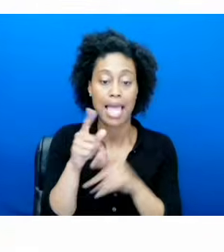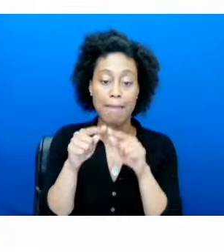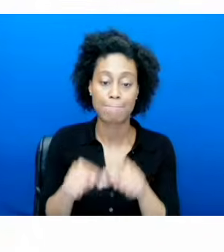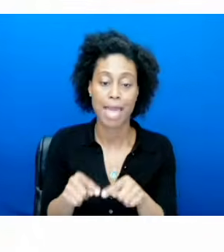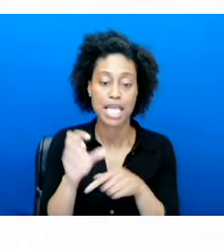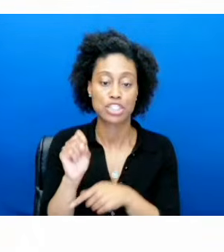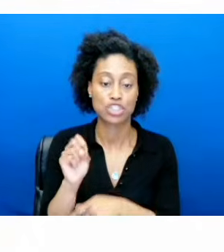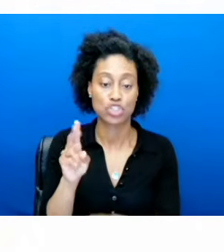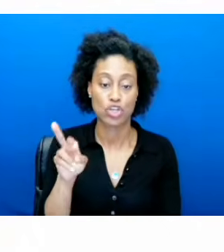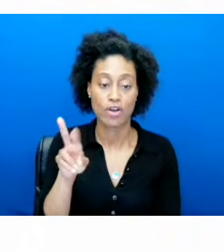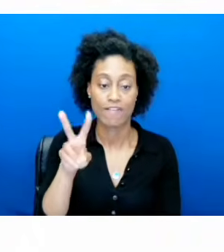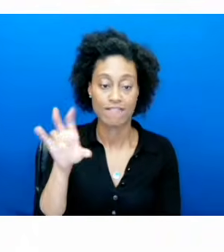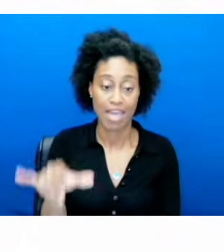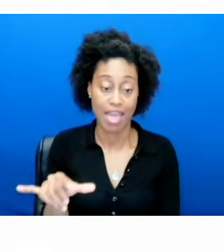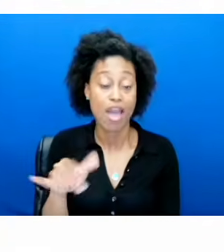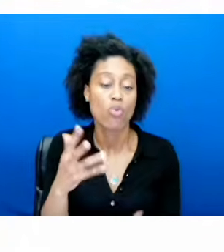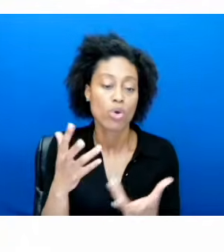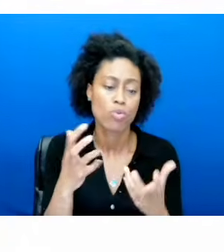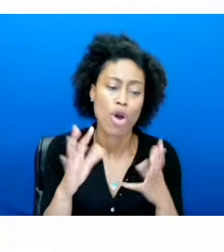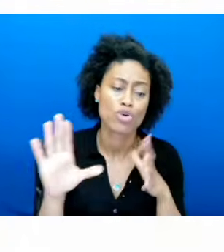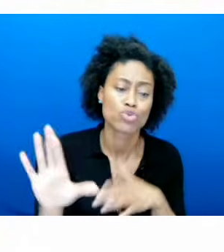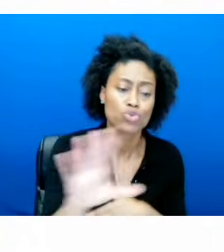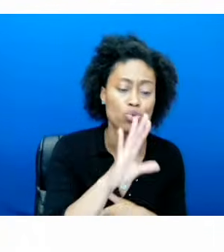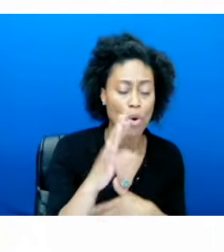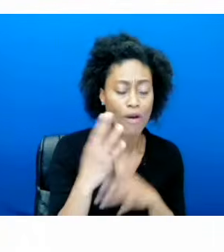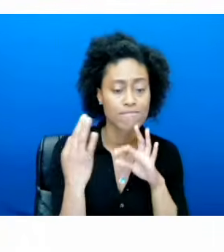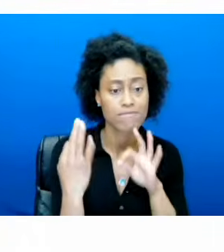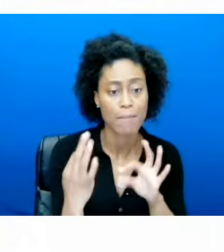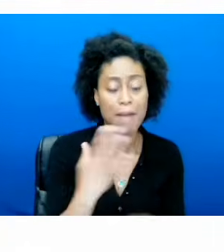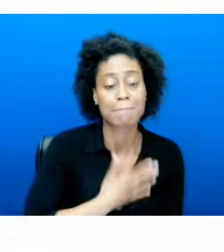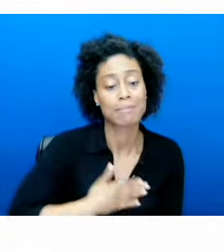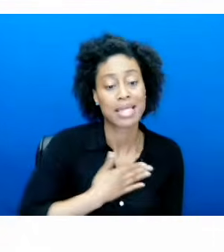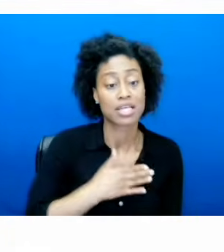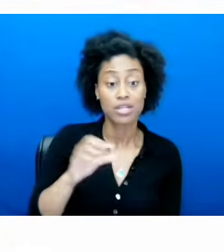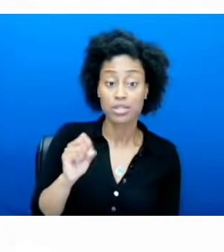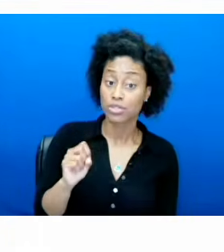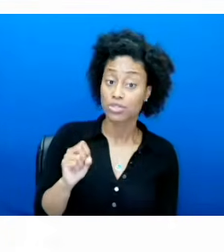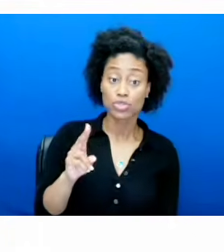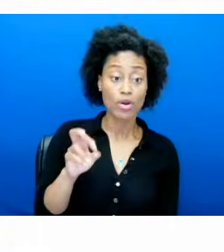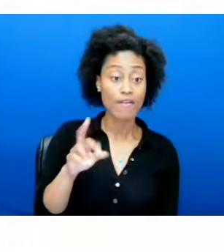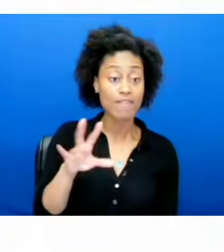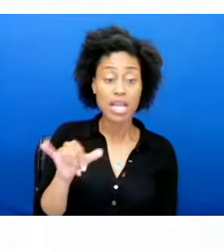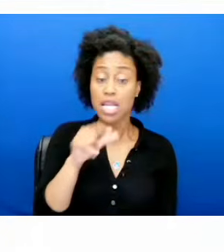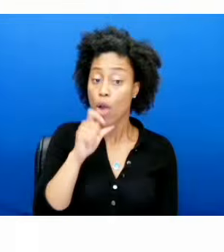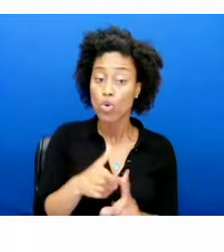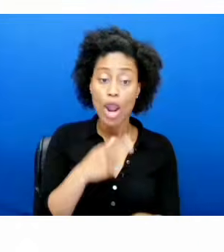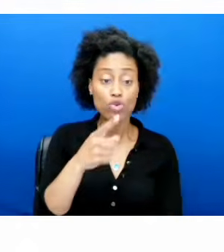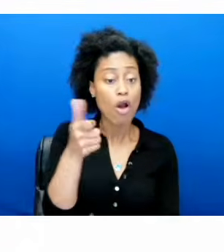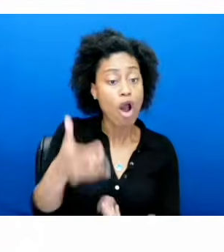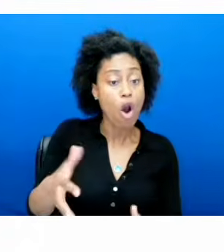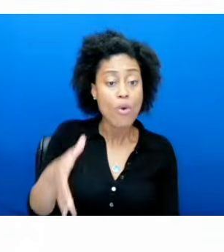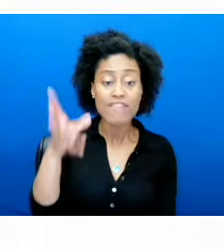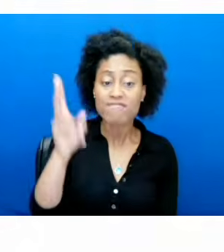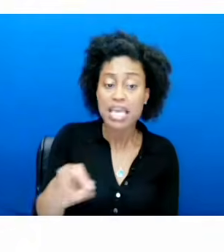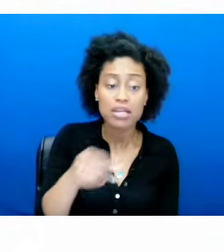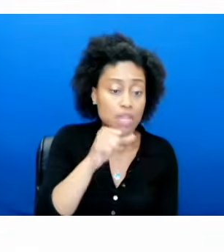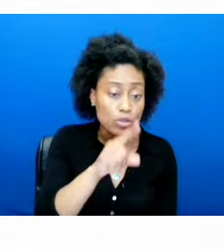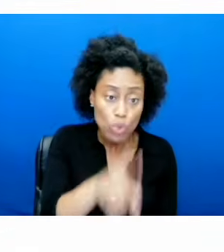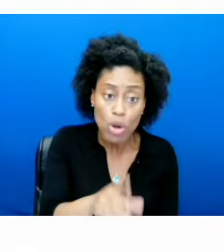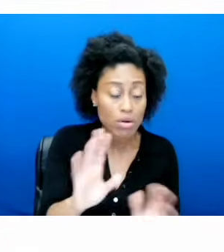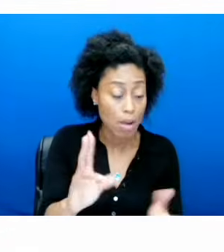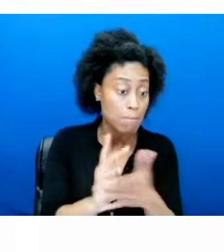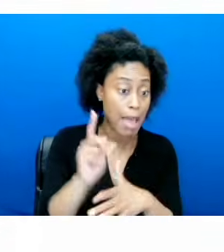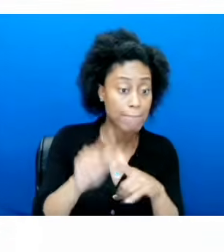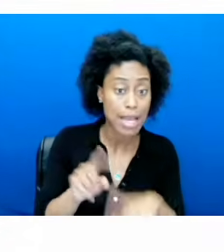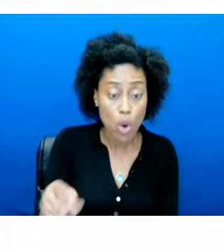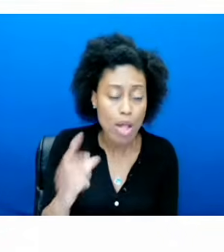love to hear from you. This is a survey that you don't have to be vegan, you don't have to be plant-based already. As long as you identify